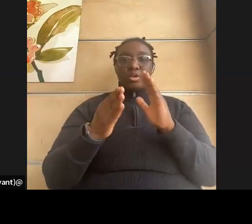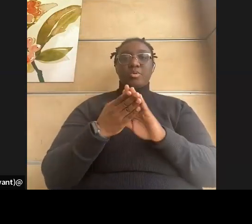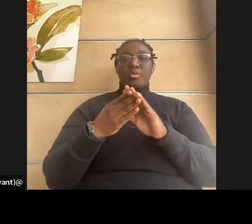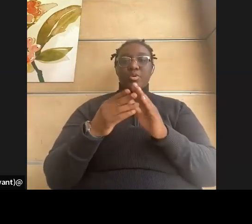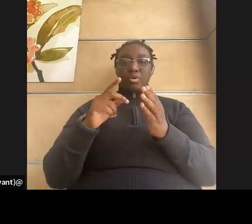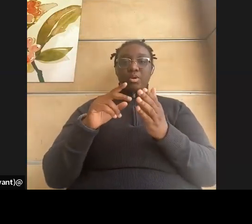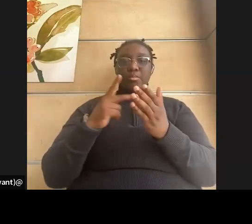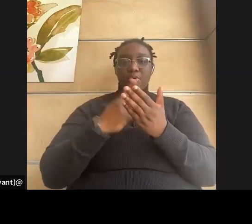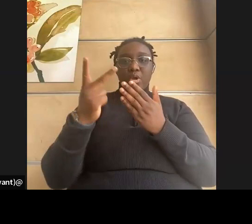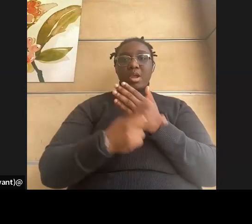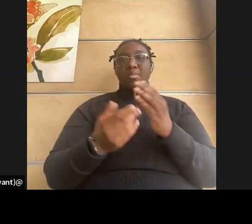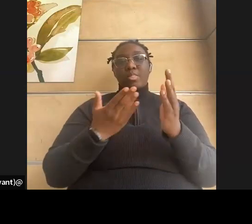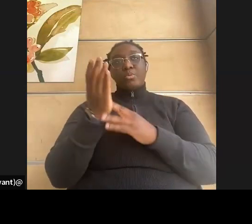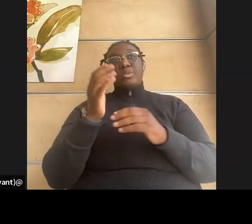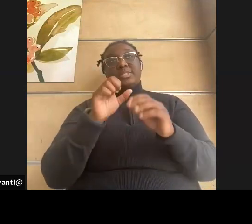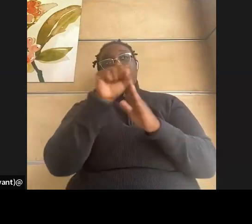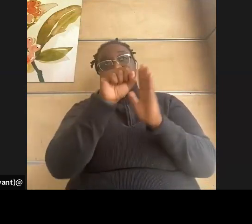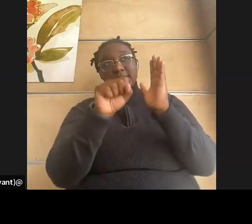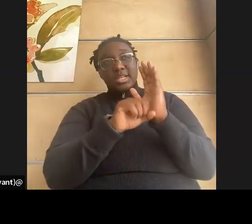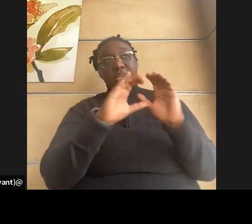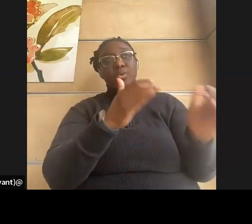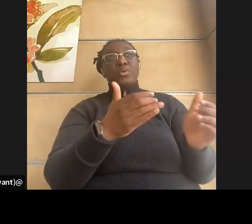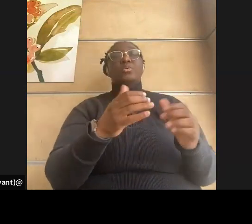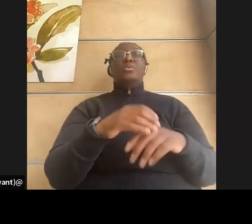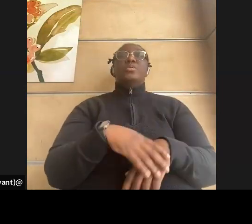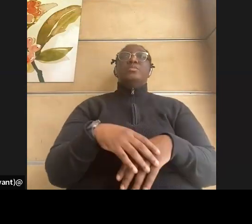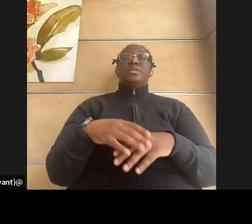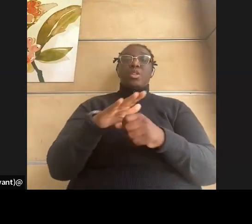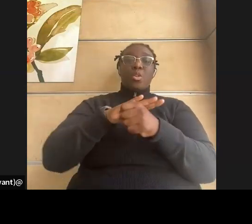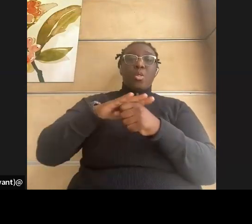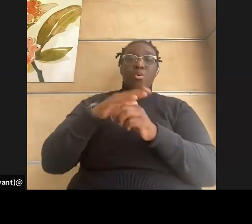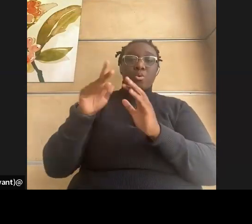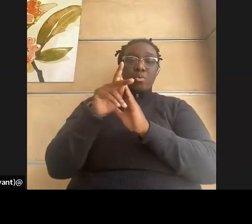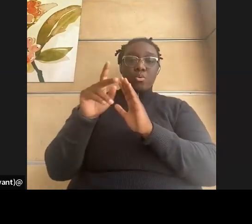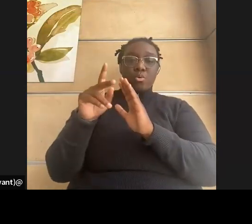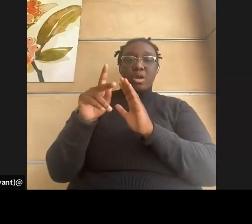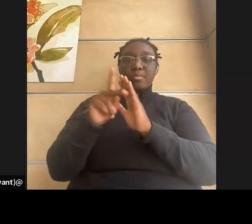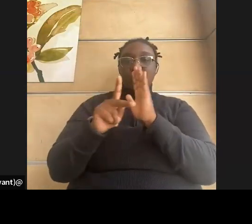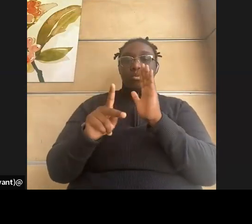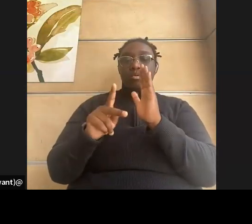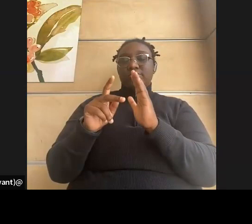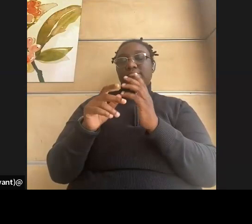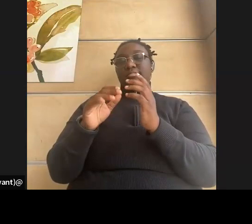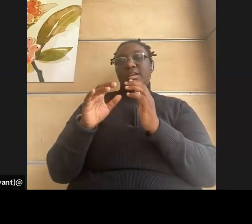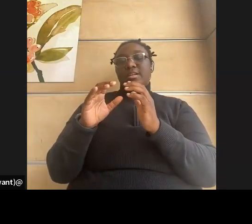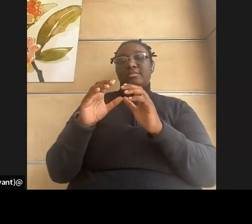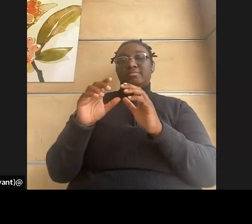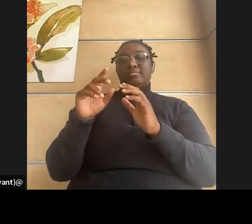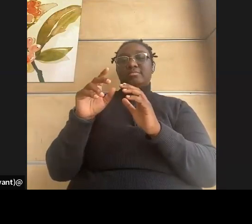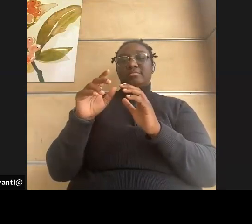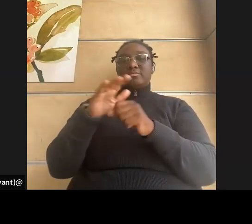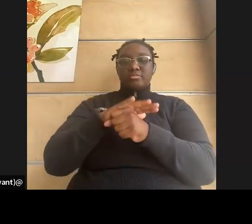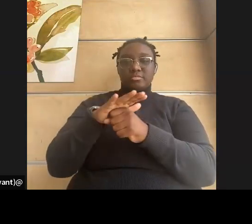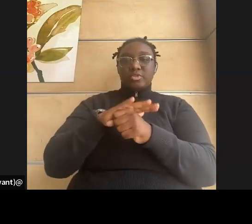entities, the regional and local groups, and even the providers, that's a significant way that we can